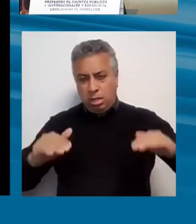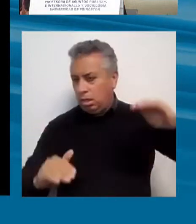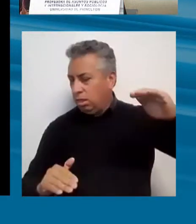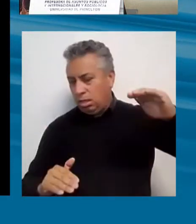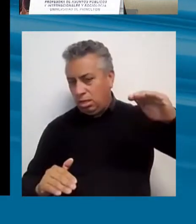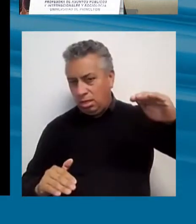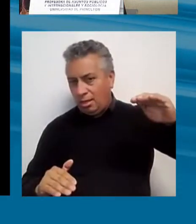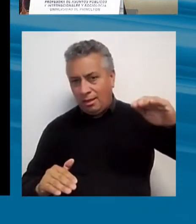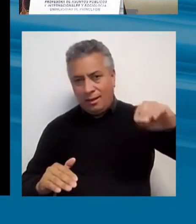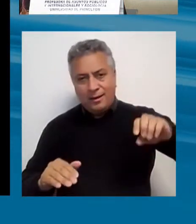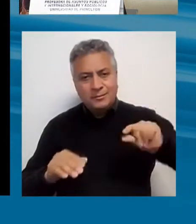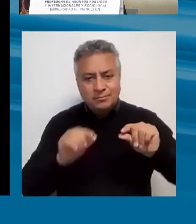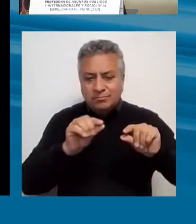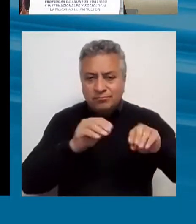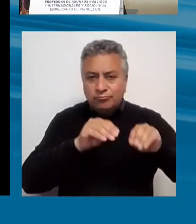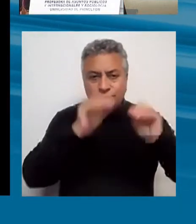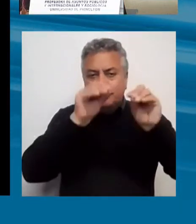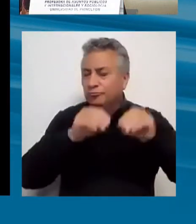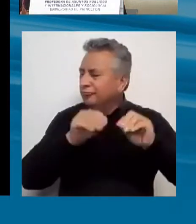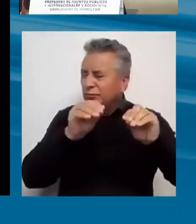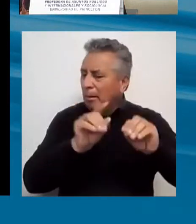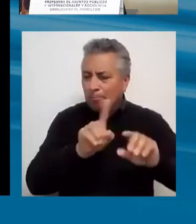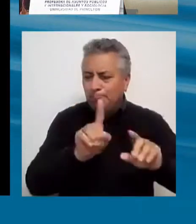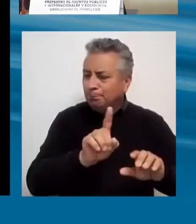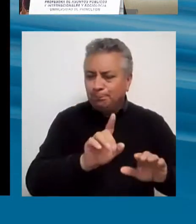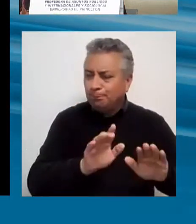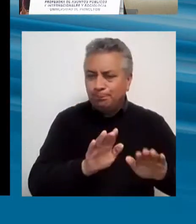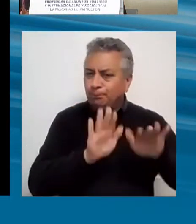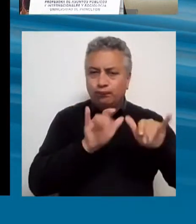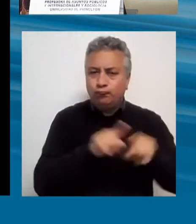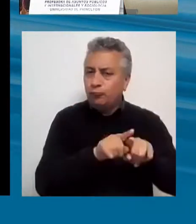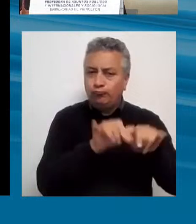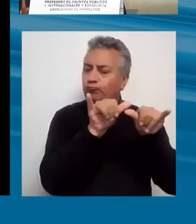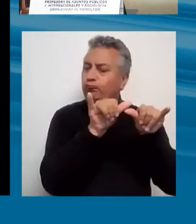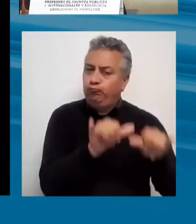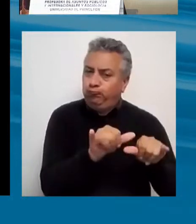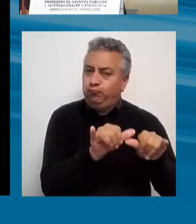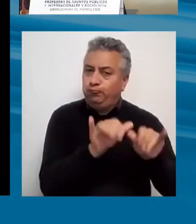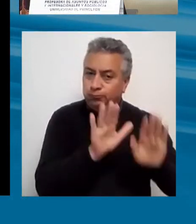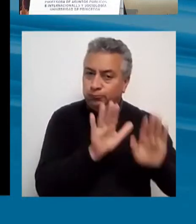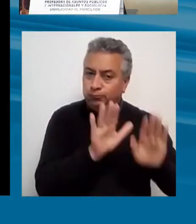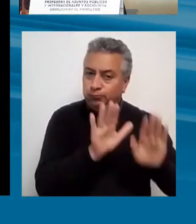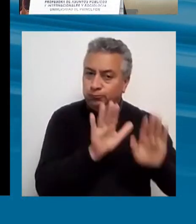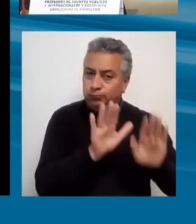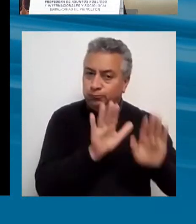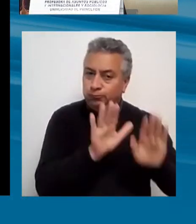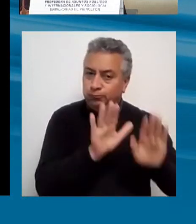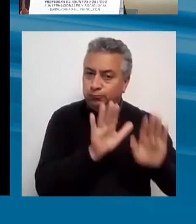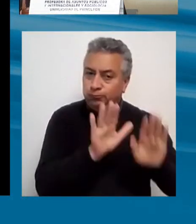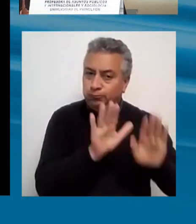little mobility, and it is in this sector where we find